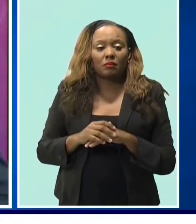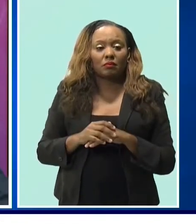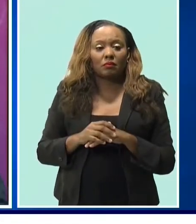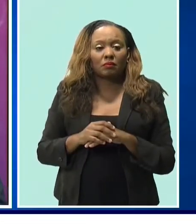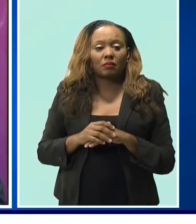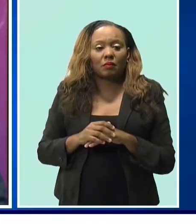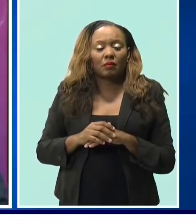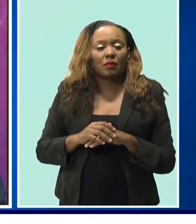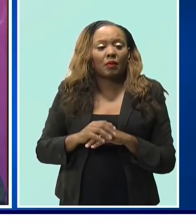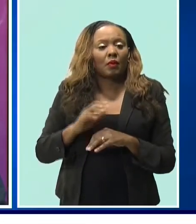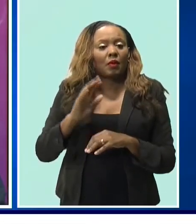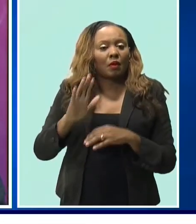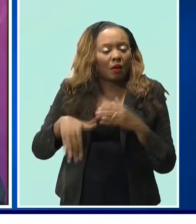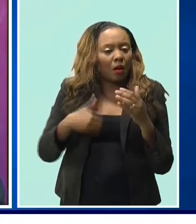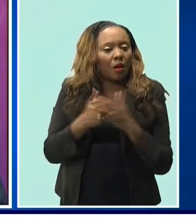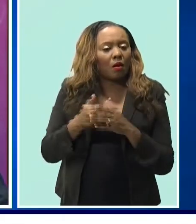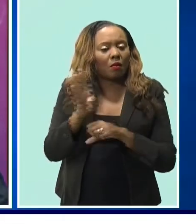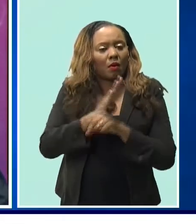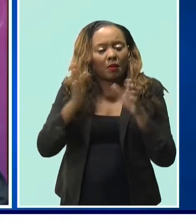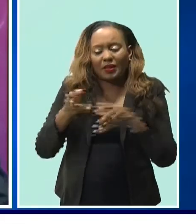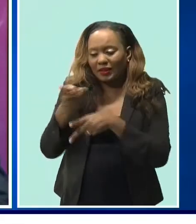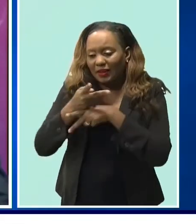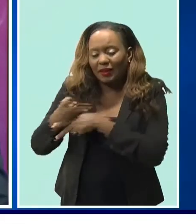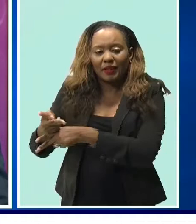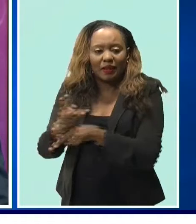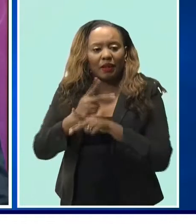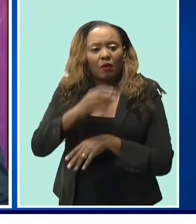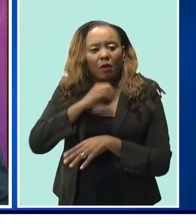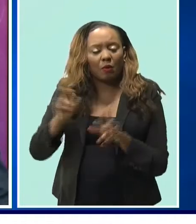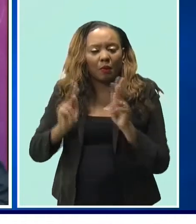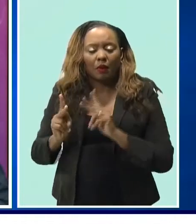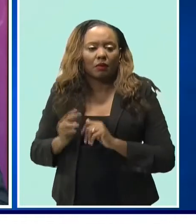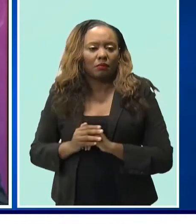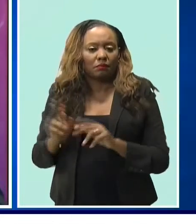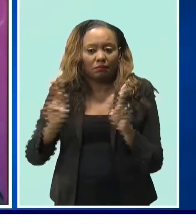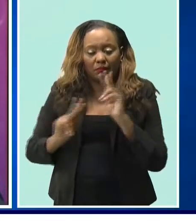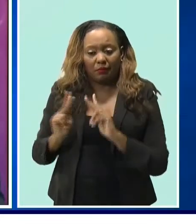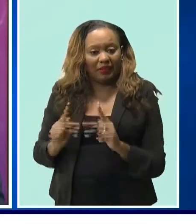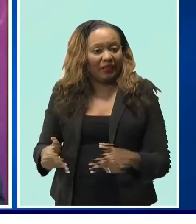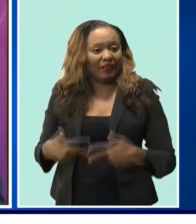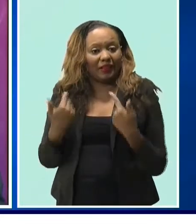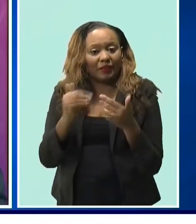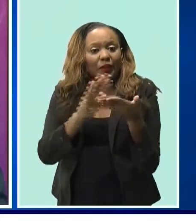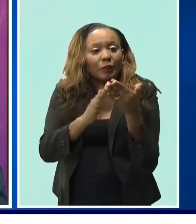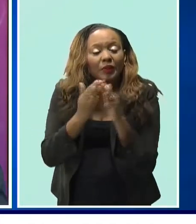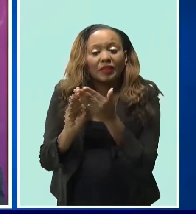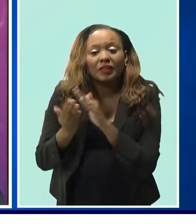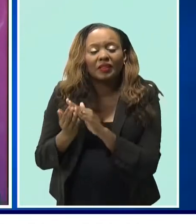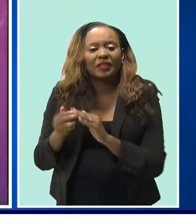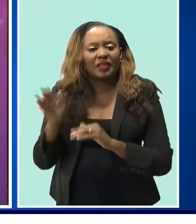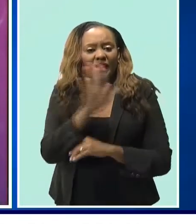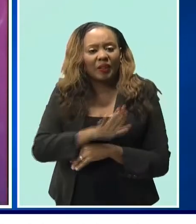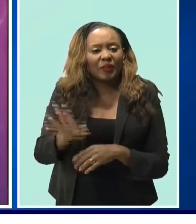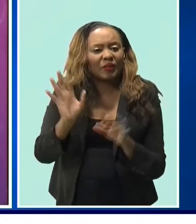those persons in the elderly population. So there may be people in your neighborhood, in your community, that you actually look after them, see what's going on.